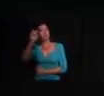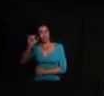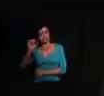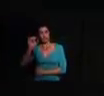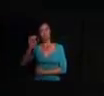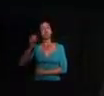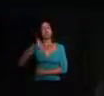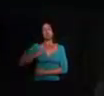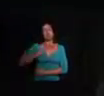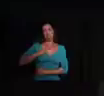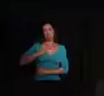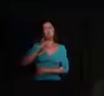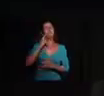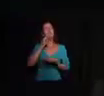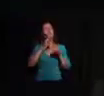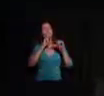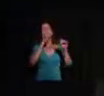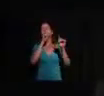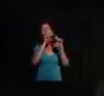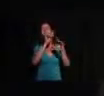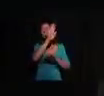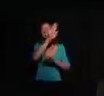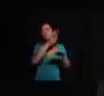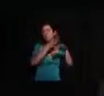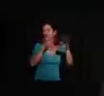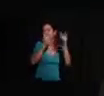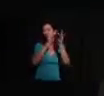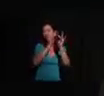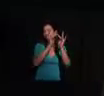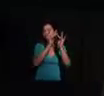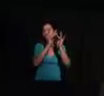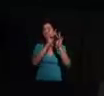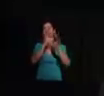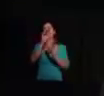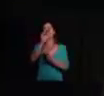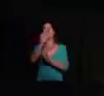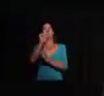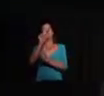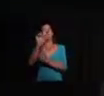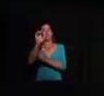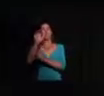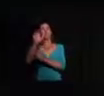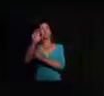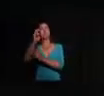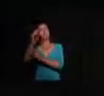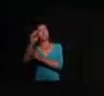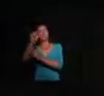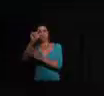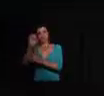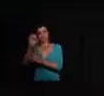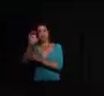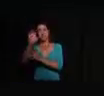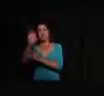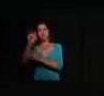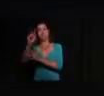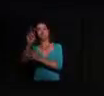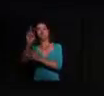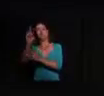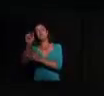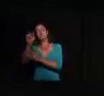at makeachangecanada.com. Or we would also encourage you to donate tonight, as CIBC is going to be matching every donation